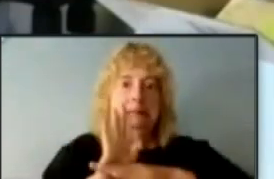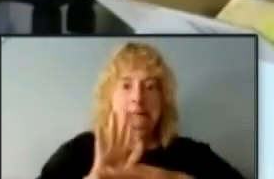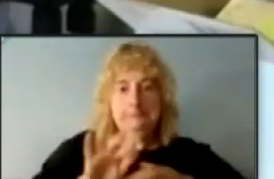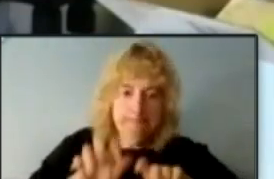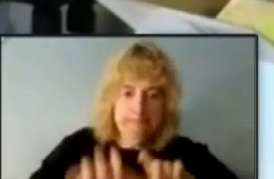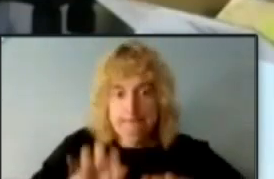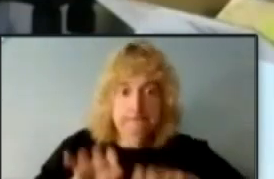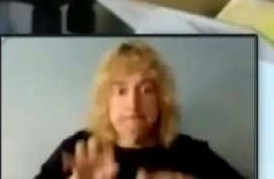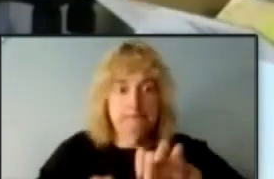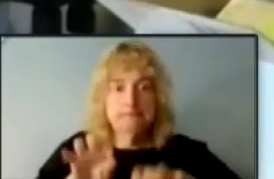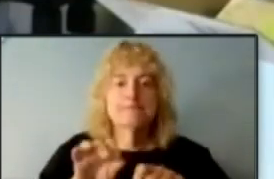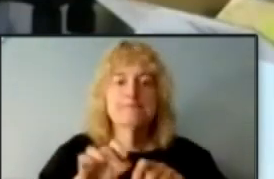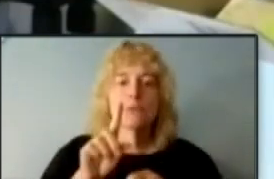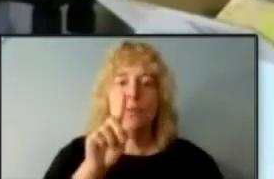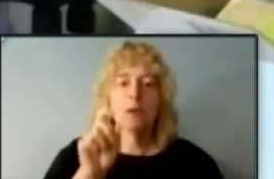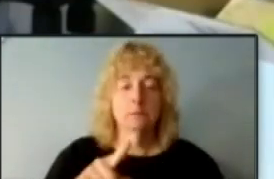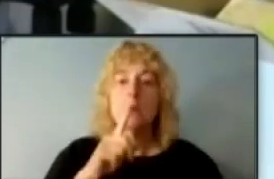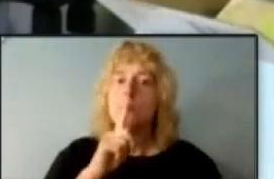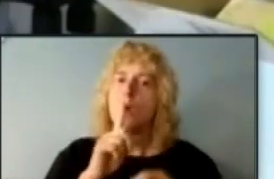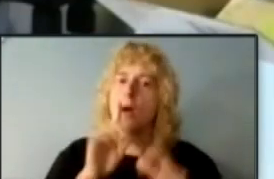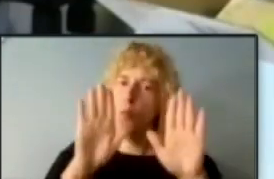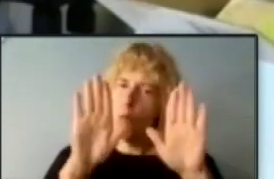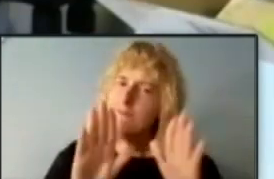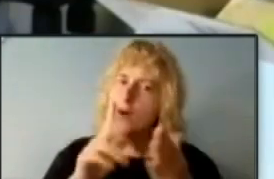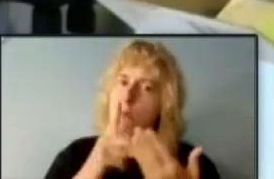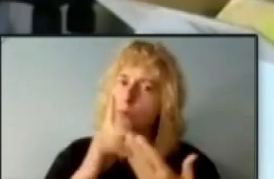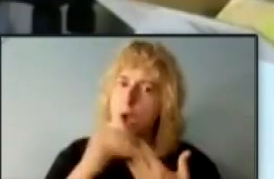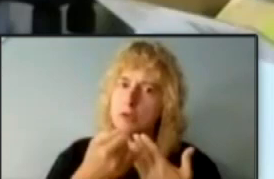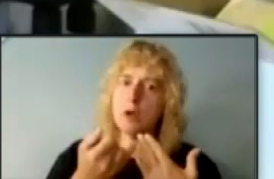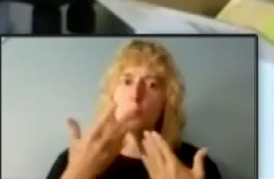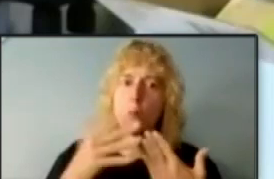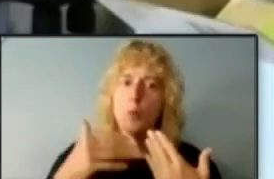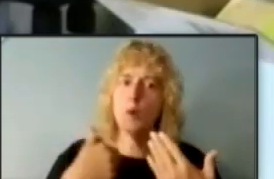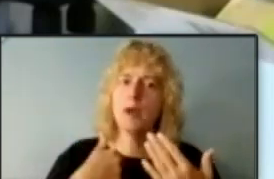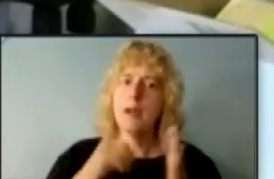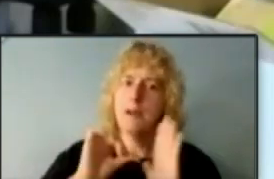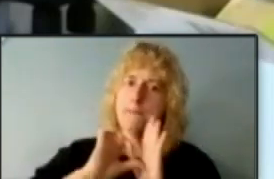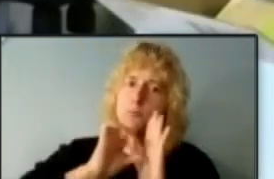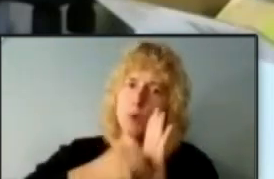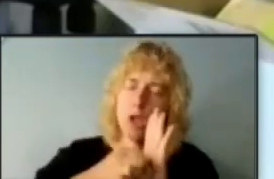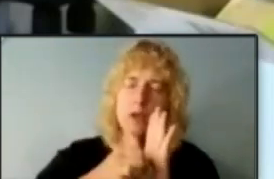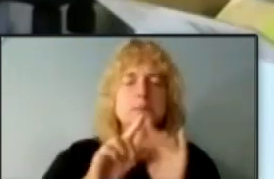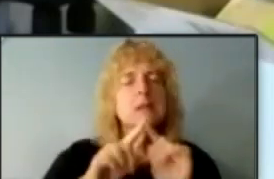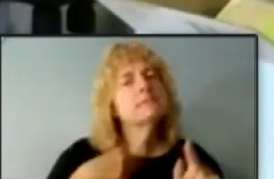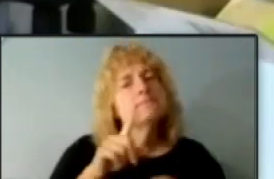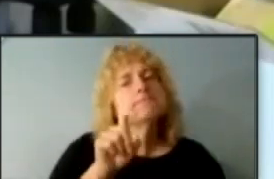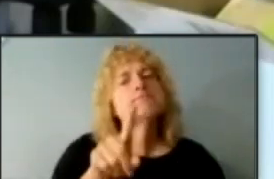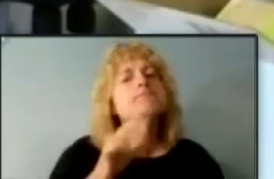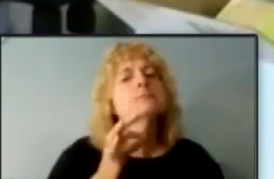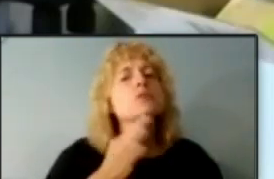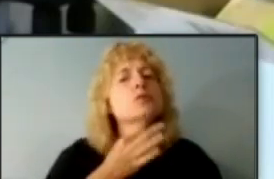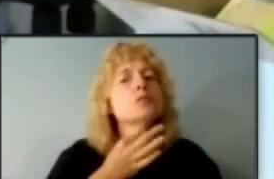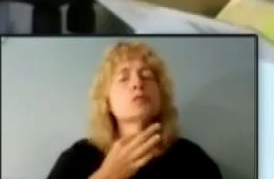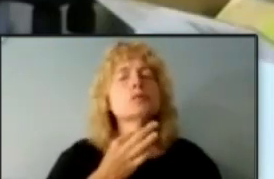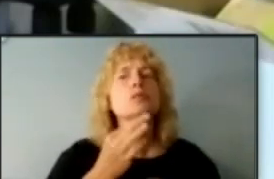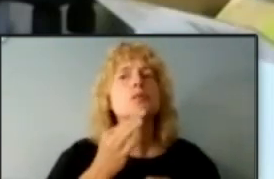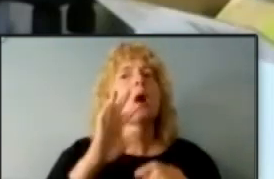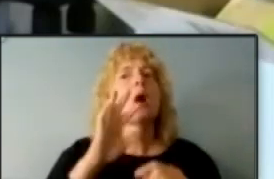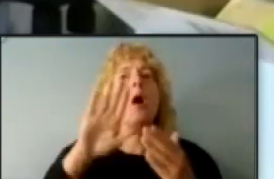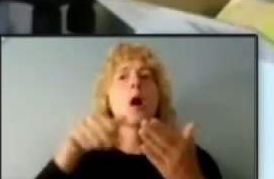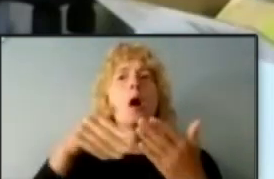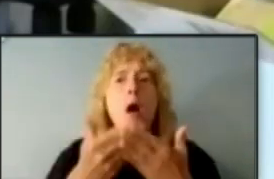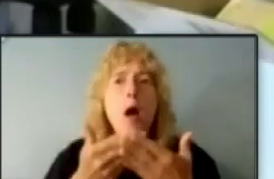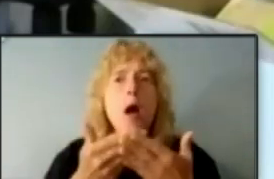Fabulous project. I'm quite impressed. Just out of curiosity, with all the adversity you're